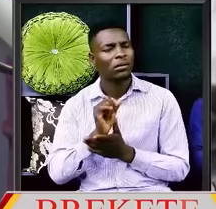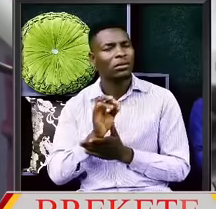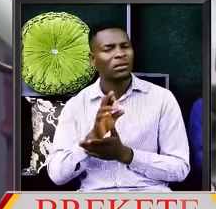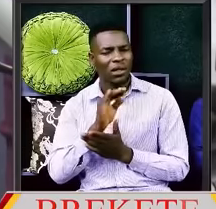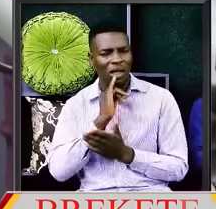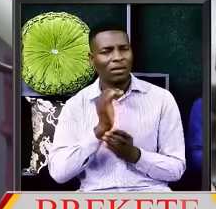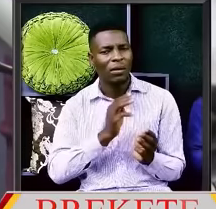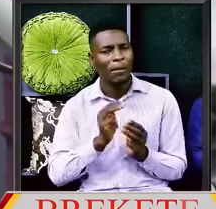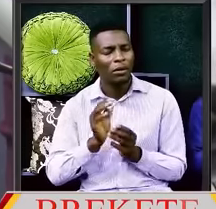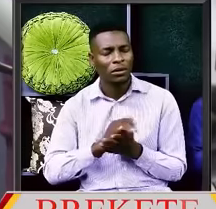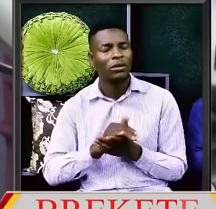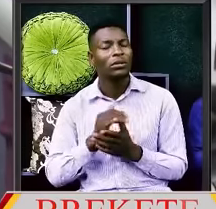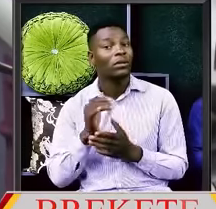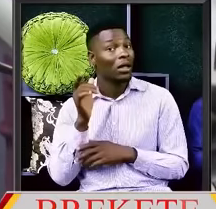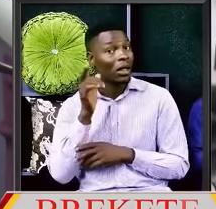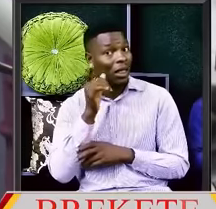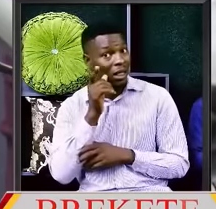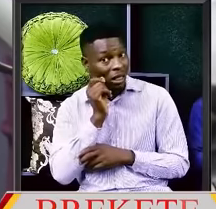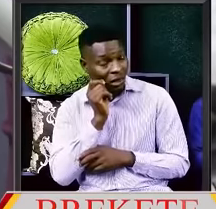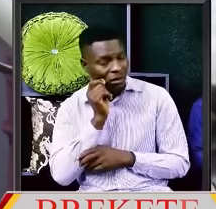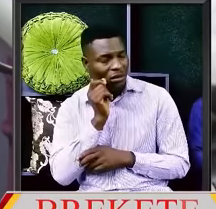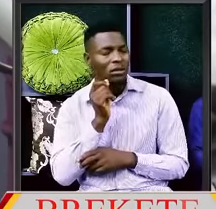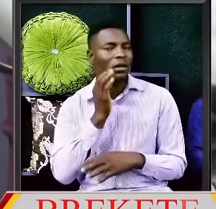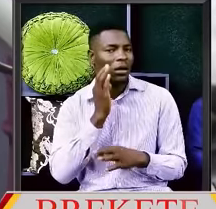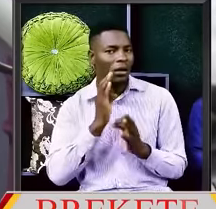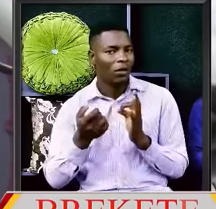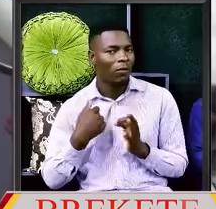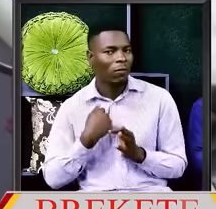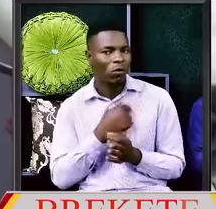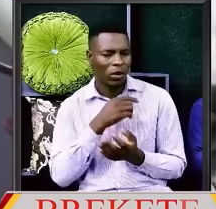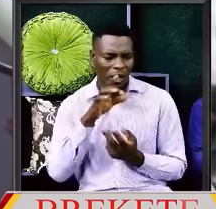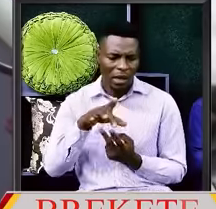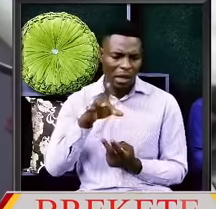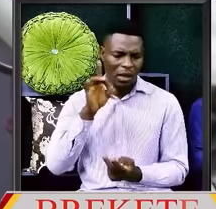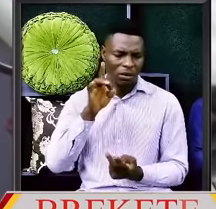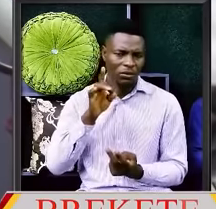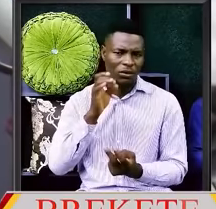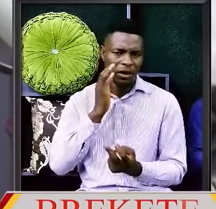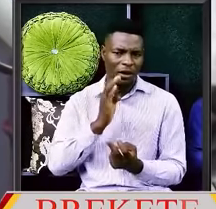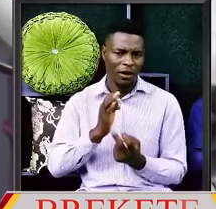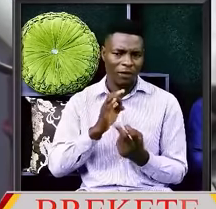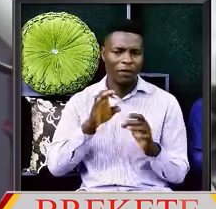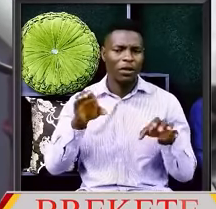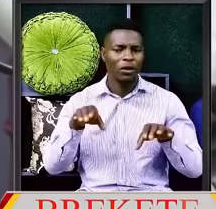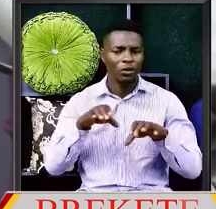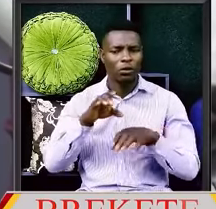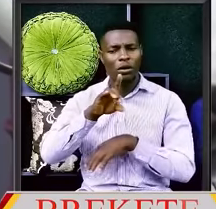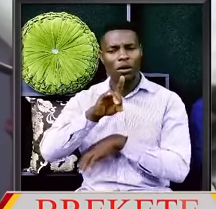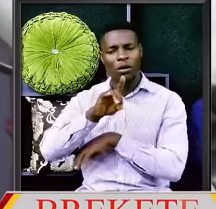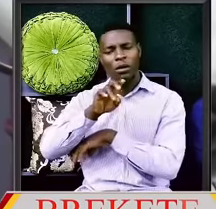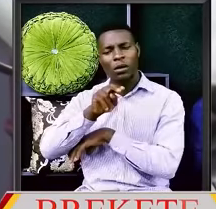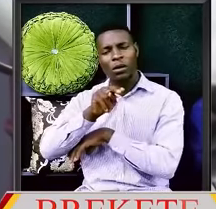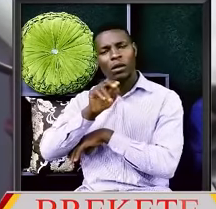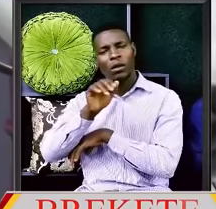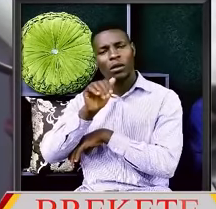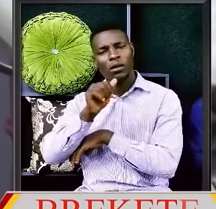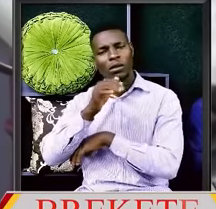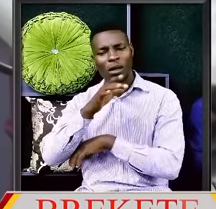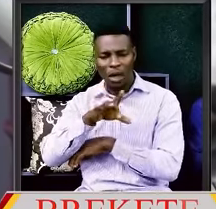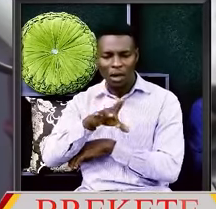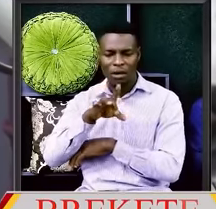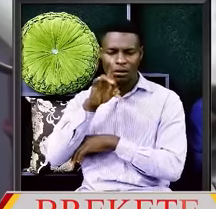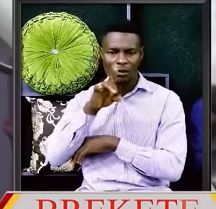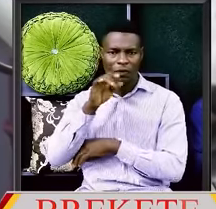sir. If we discover, if they do DNA, and we discover, say,